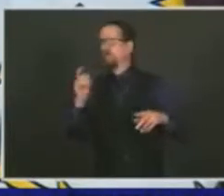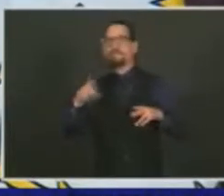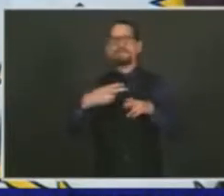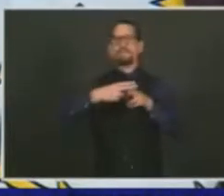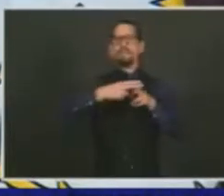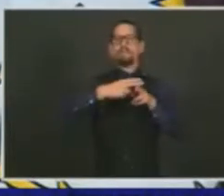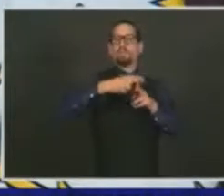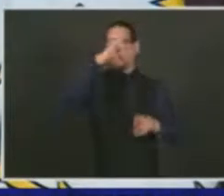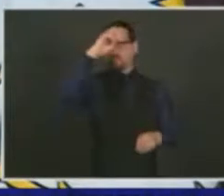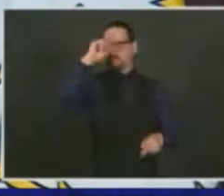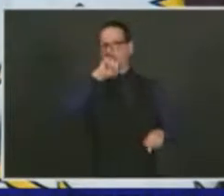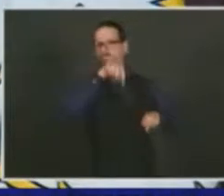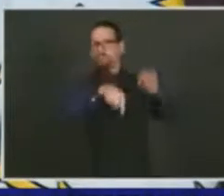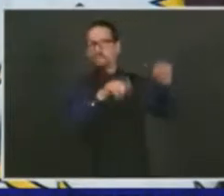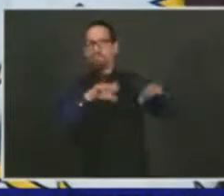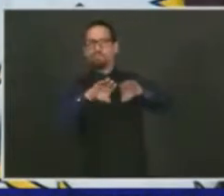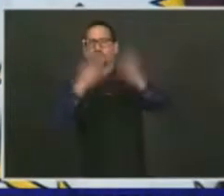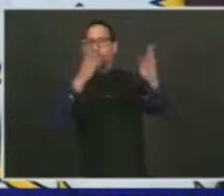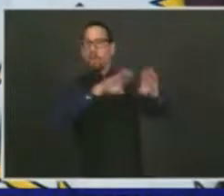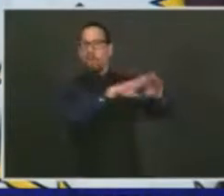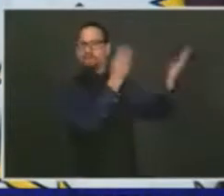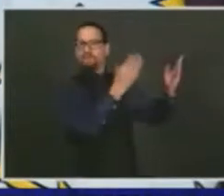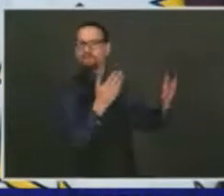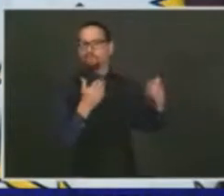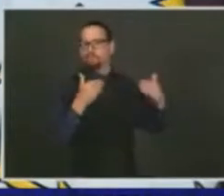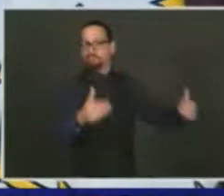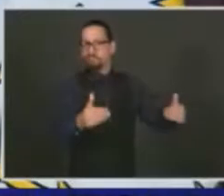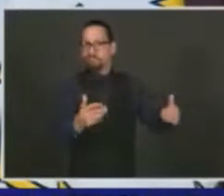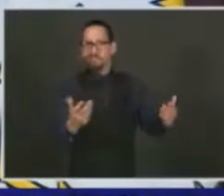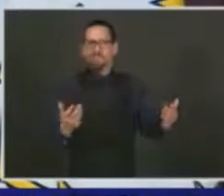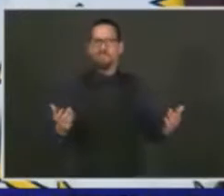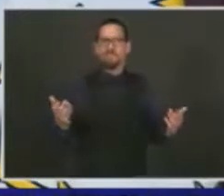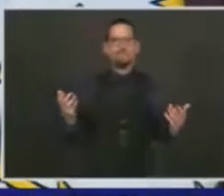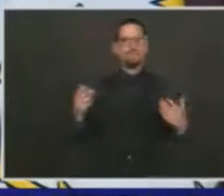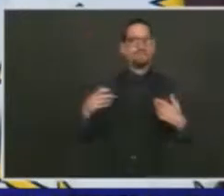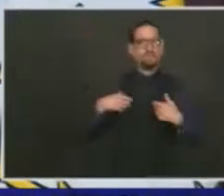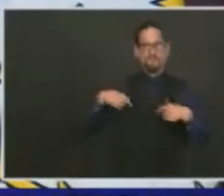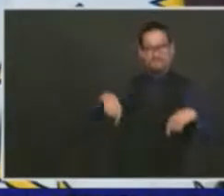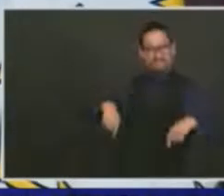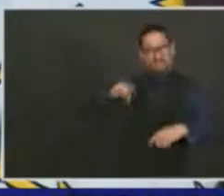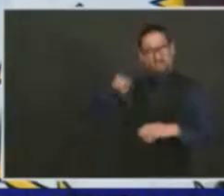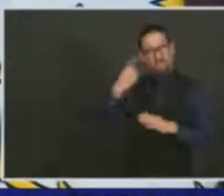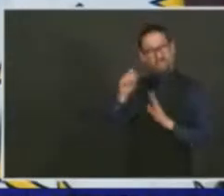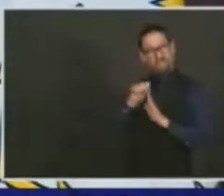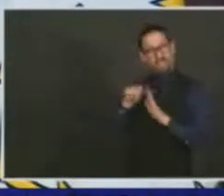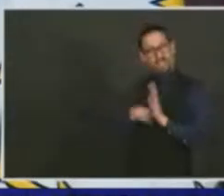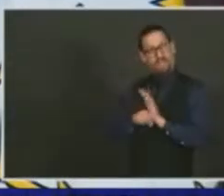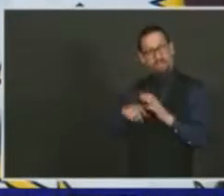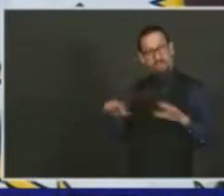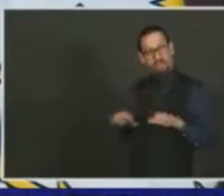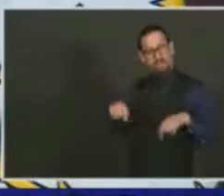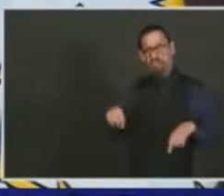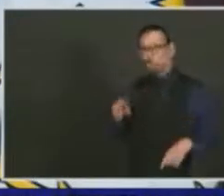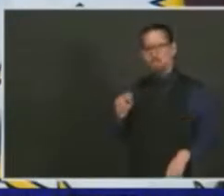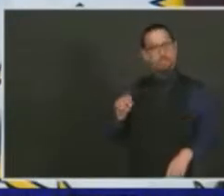And by the way, that's what's happening. Unfortunately, Rhode Island's not alone. Look all over the world, look all over the